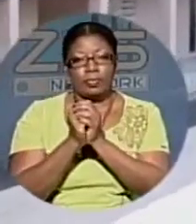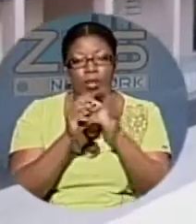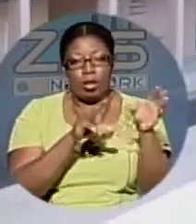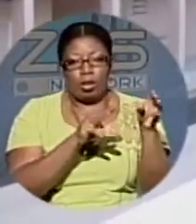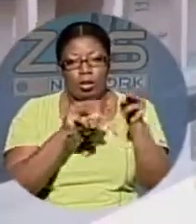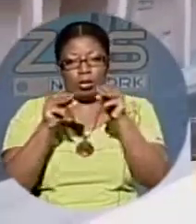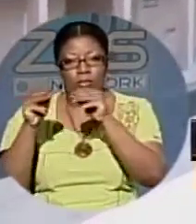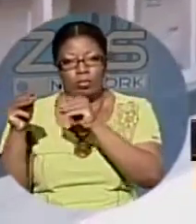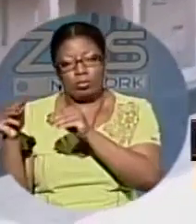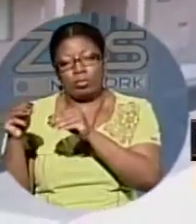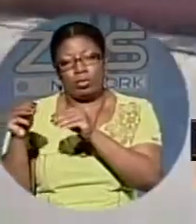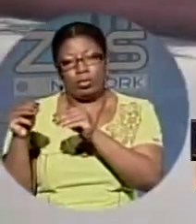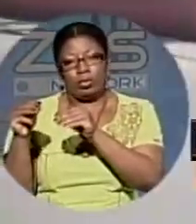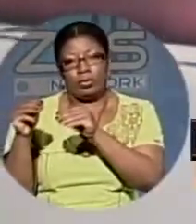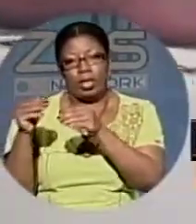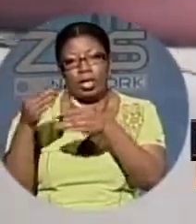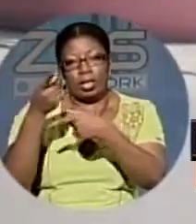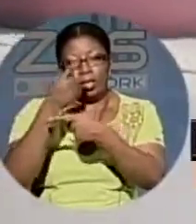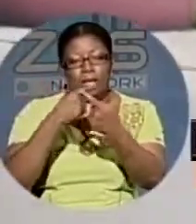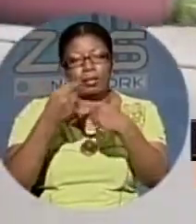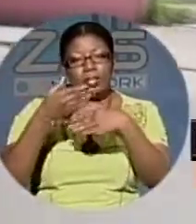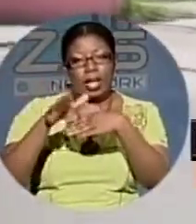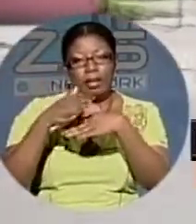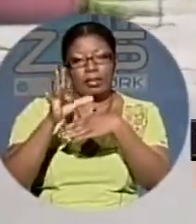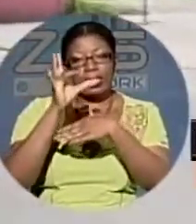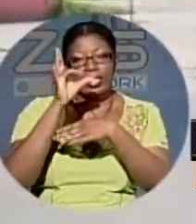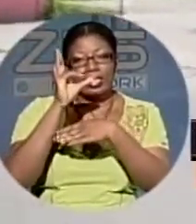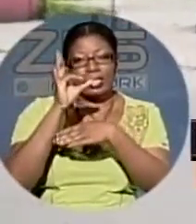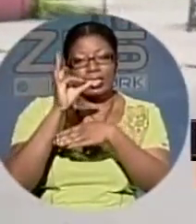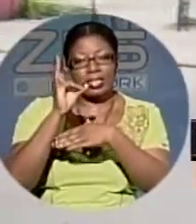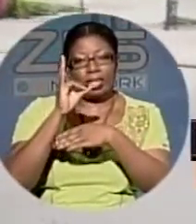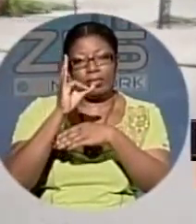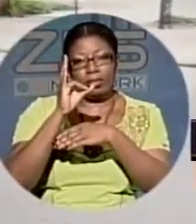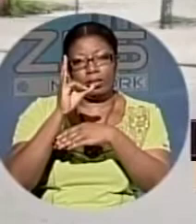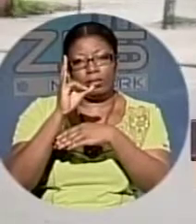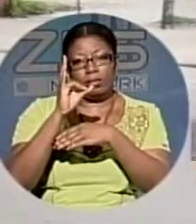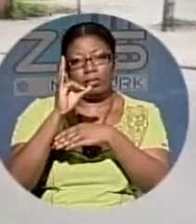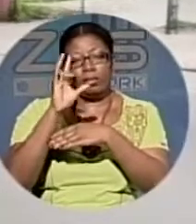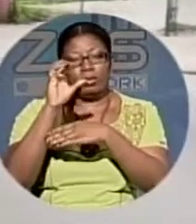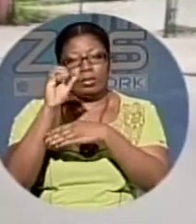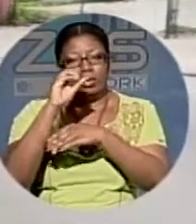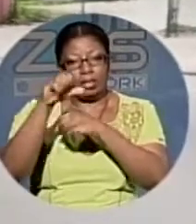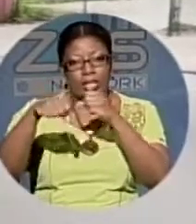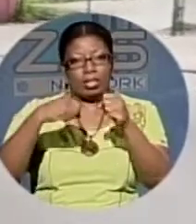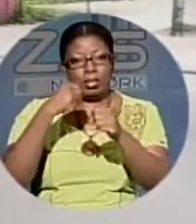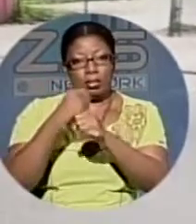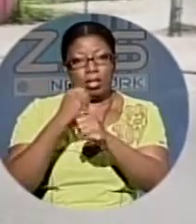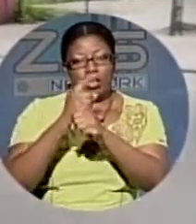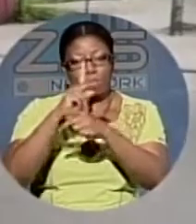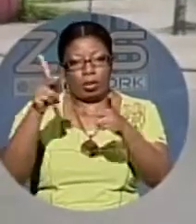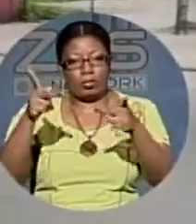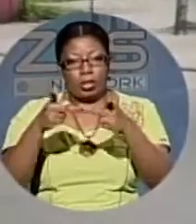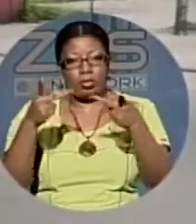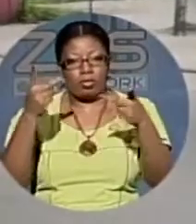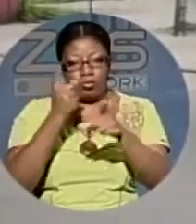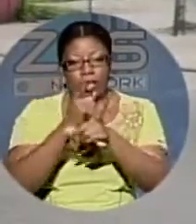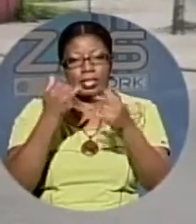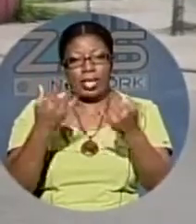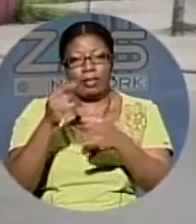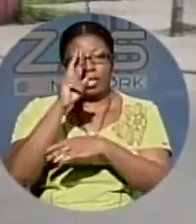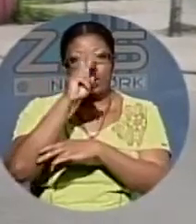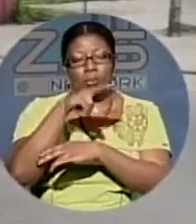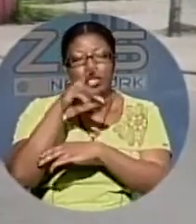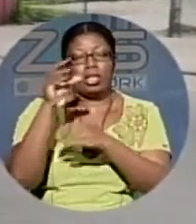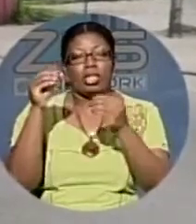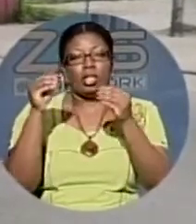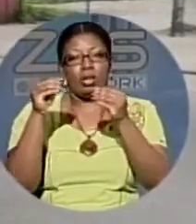relocation comes after more than 7 decades at the original site on Wolf Road. With 24 classrooms, that's 6 more than at